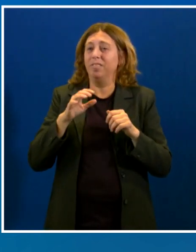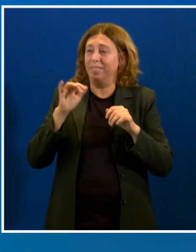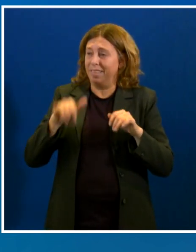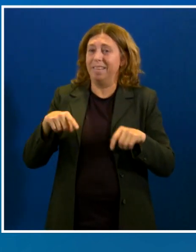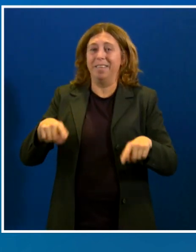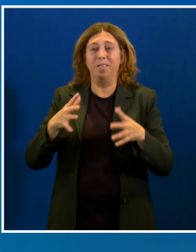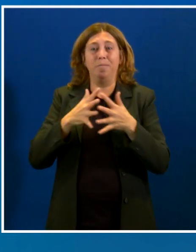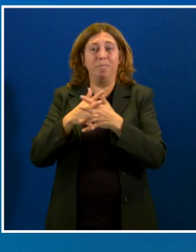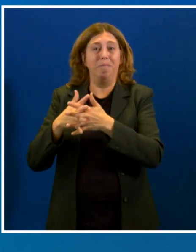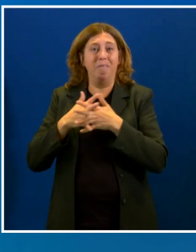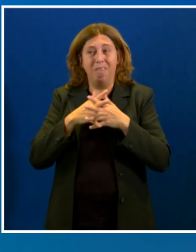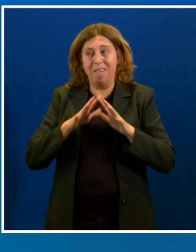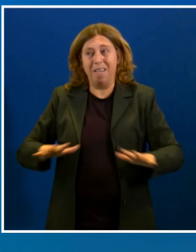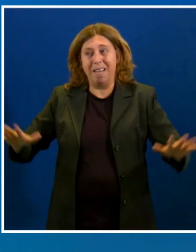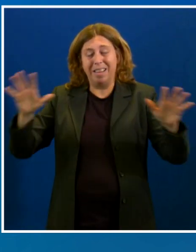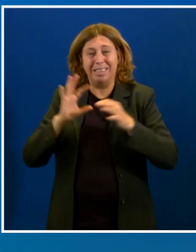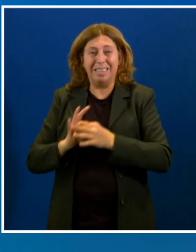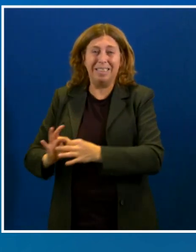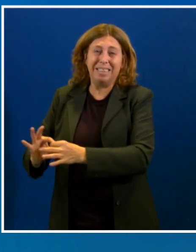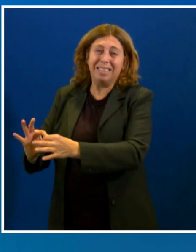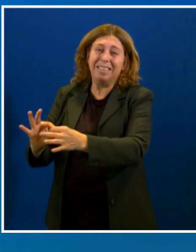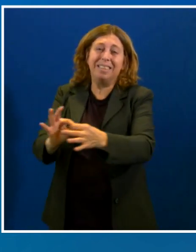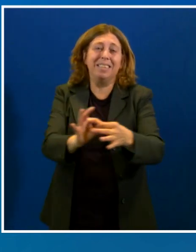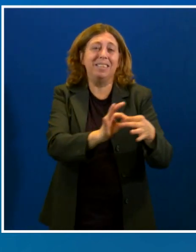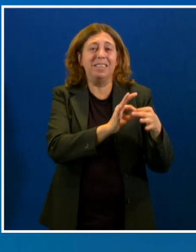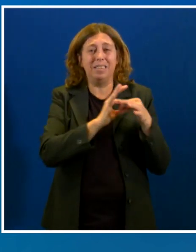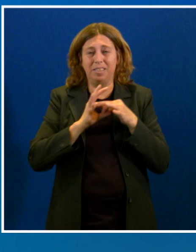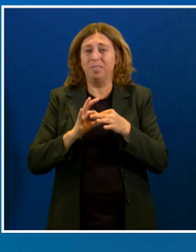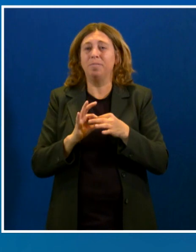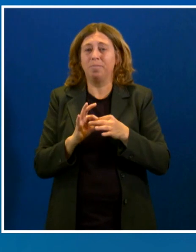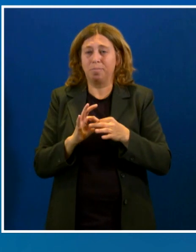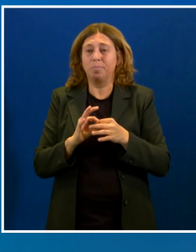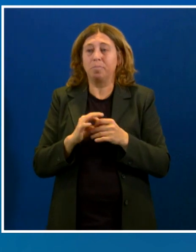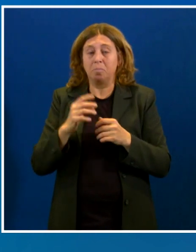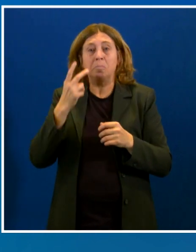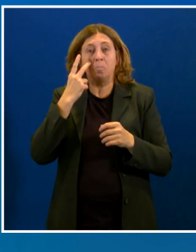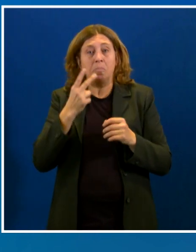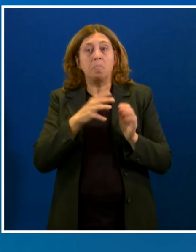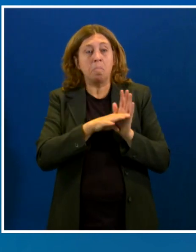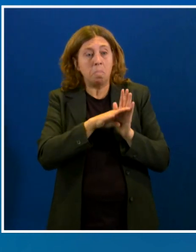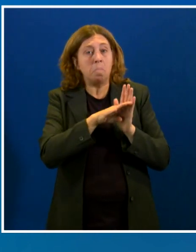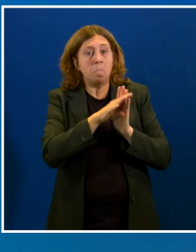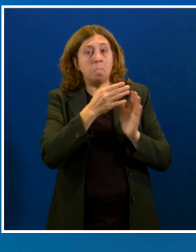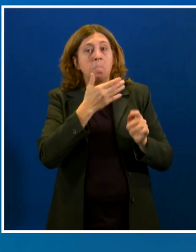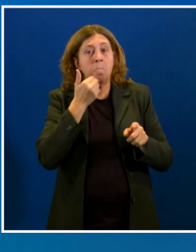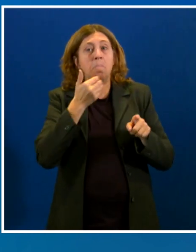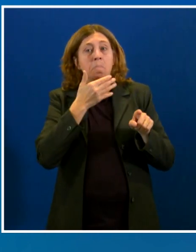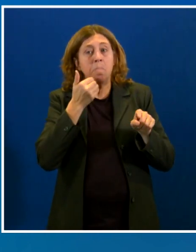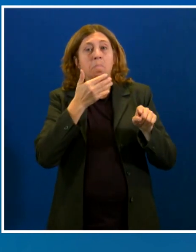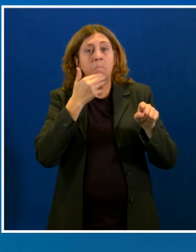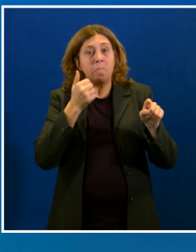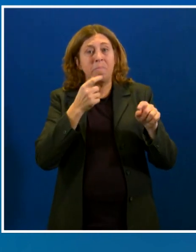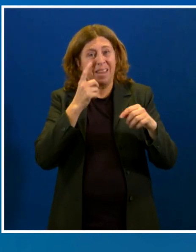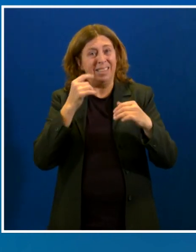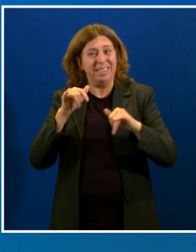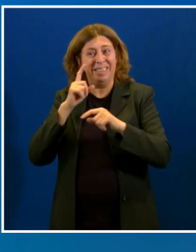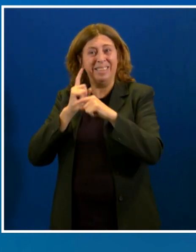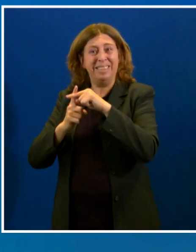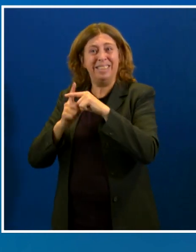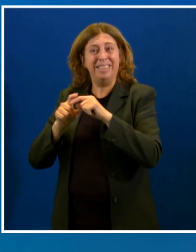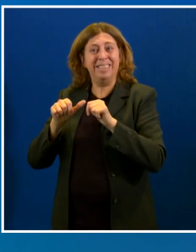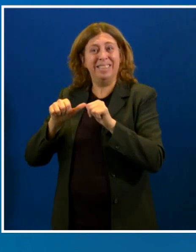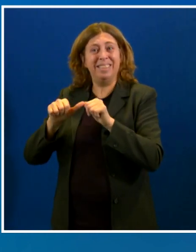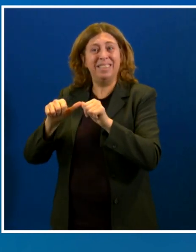are seeing forward momentum in the fight against the pandemic and have reason for optimism that a return to a more normal life is on